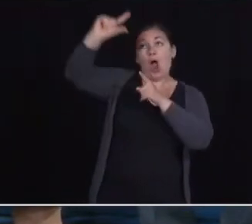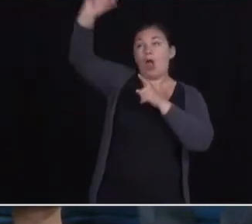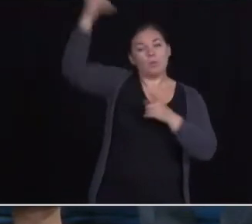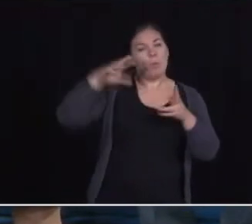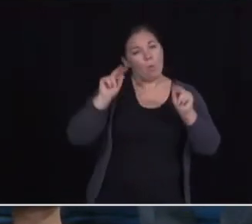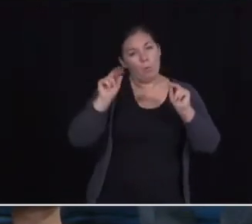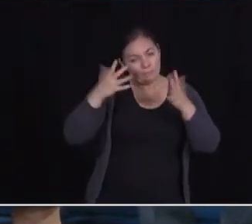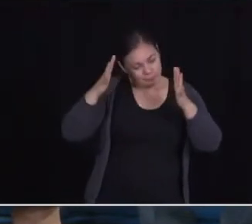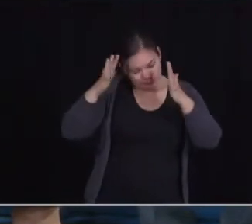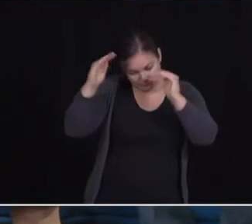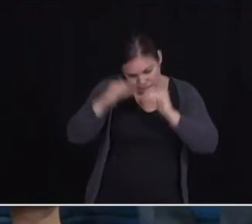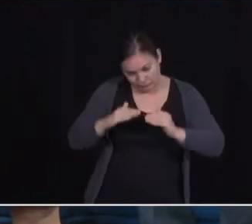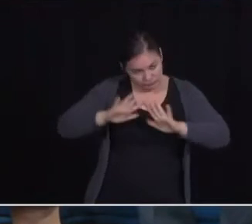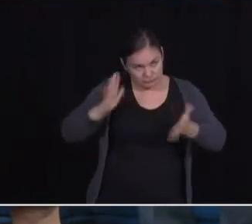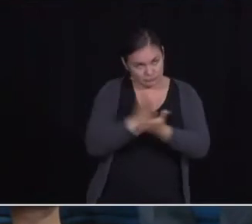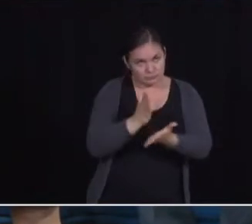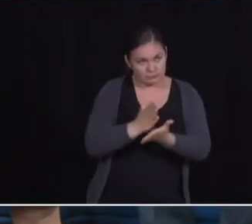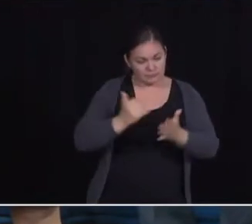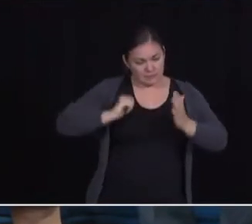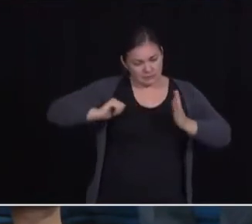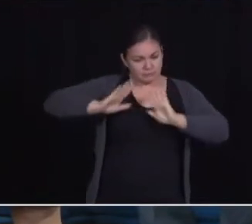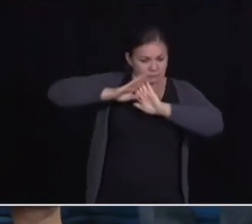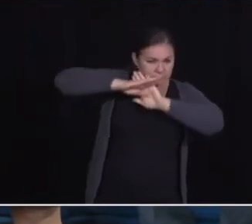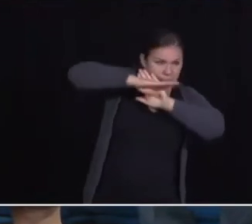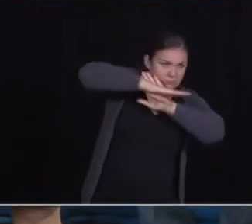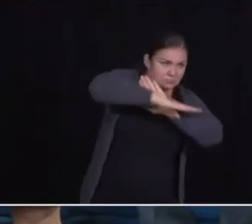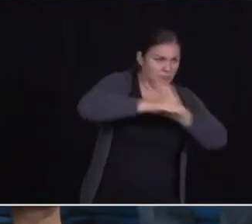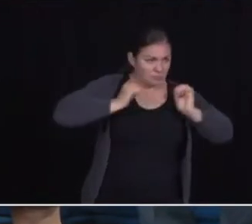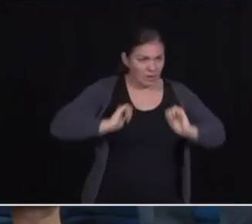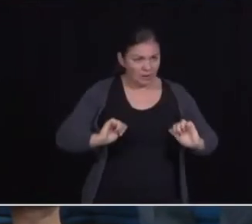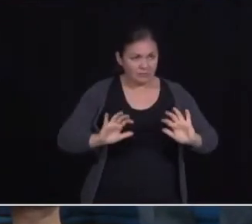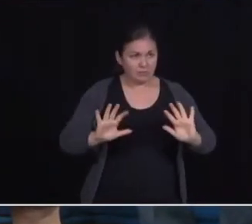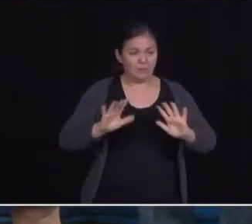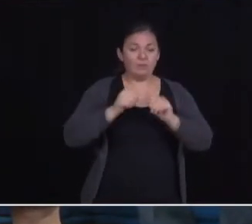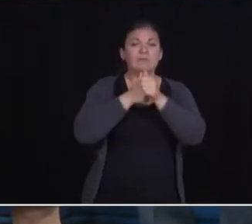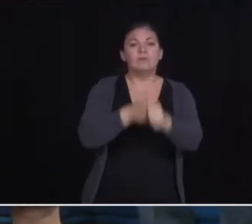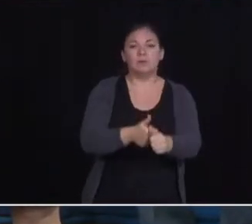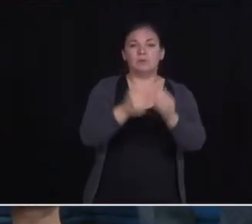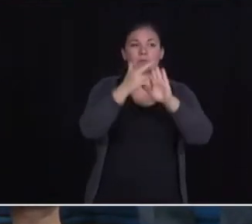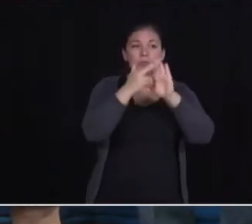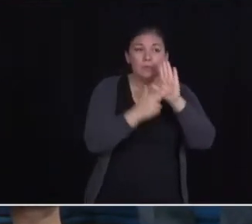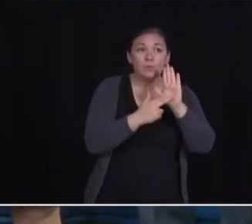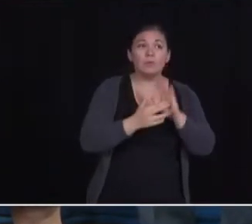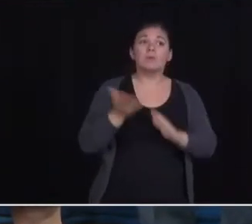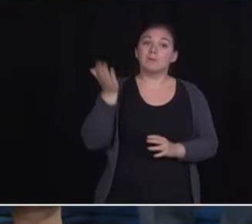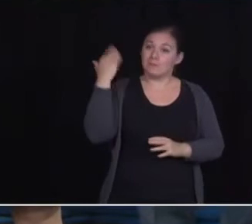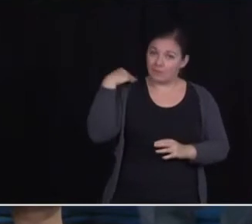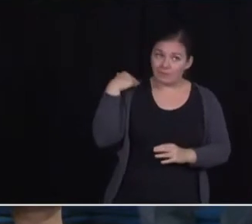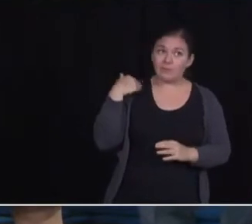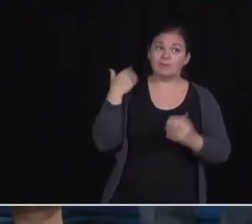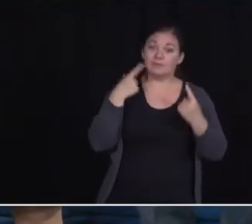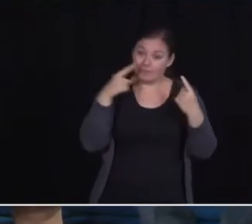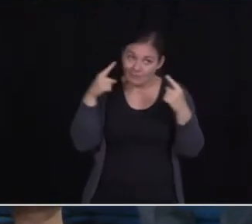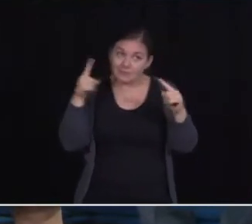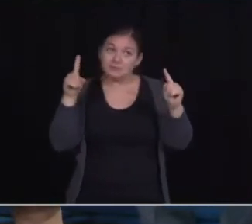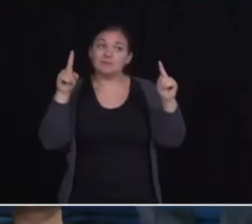can go the other direction if we just follow the guidance. We did it before. We can do it again, and we will do it again together.